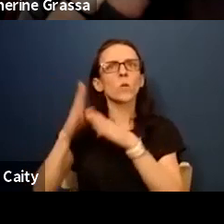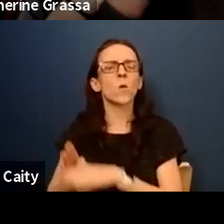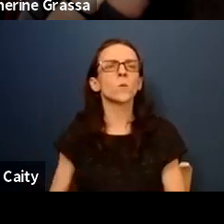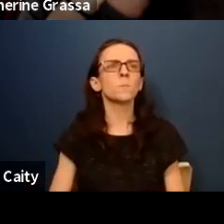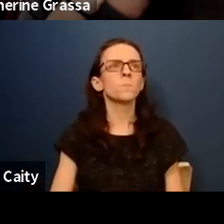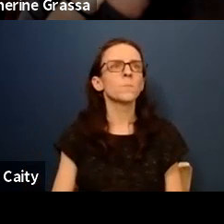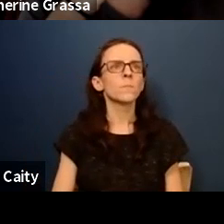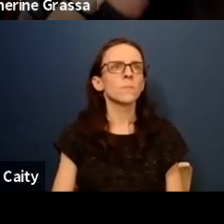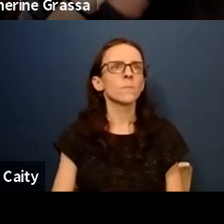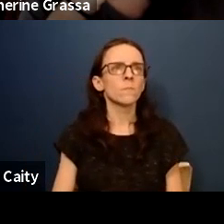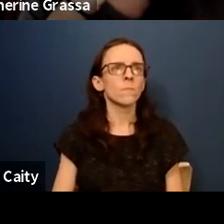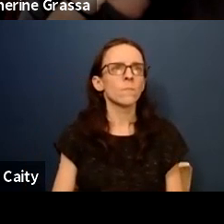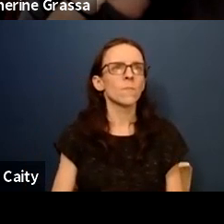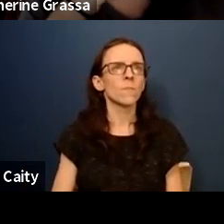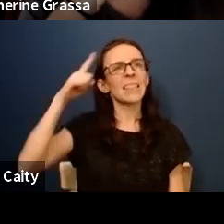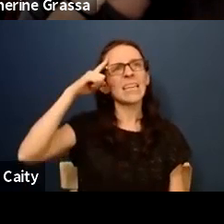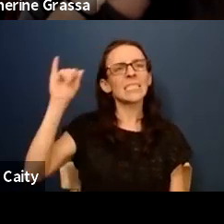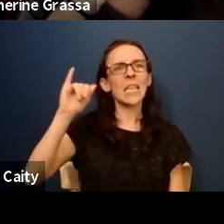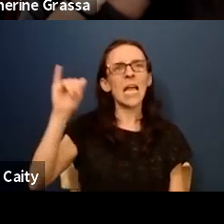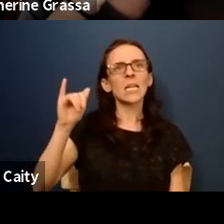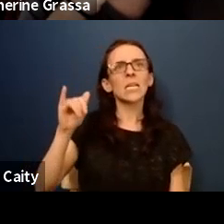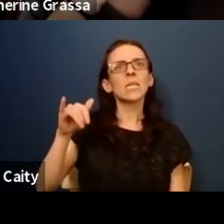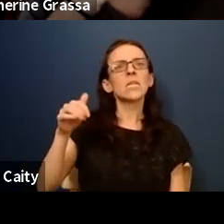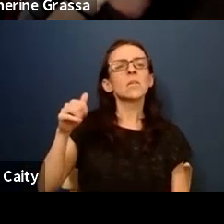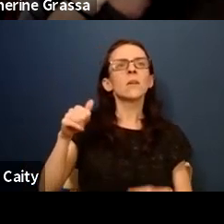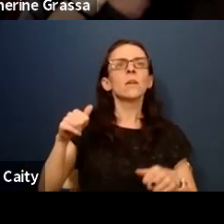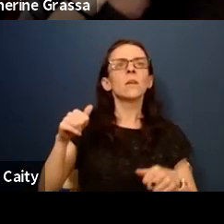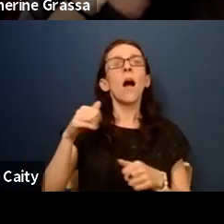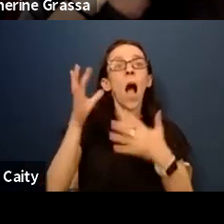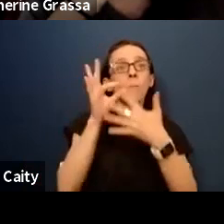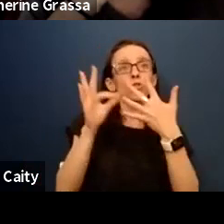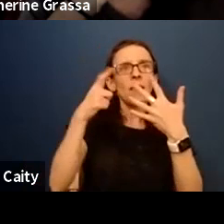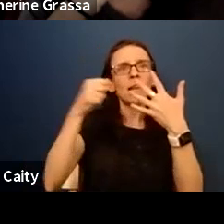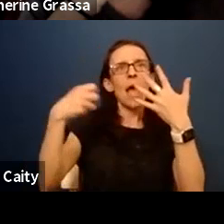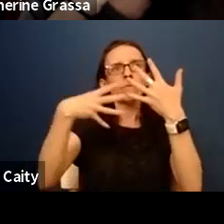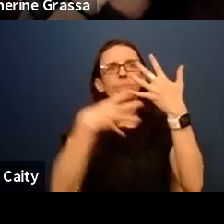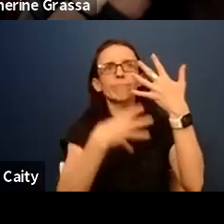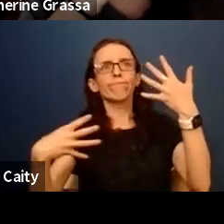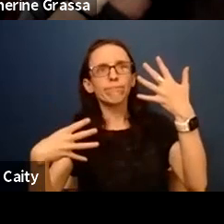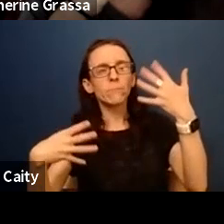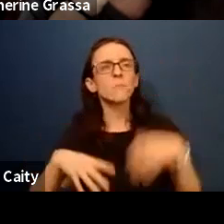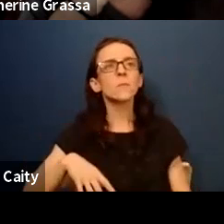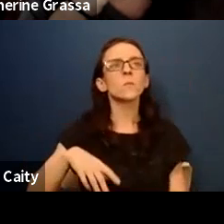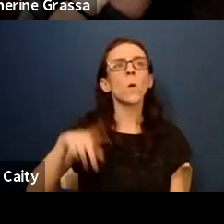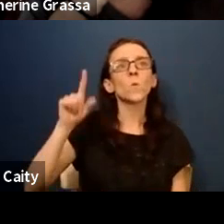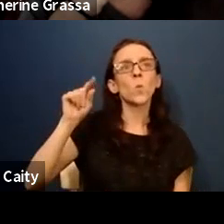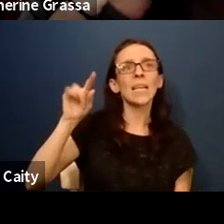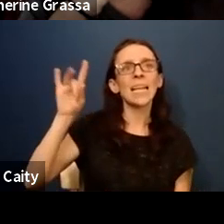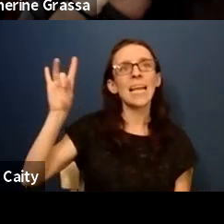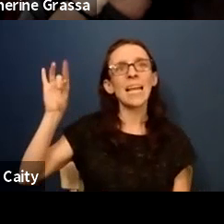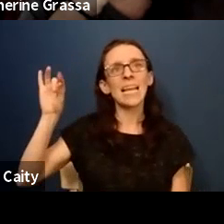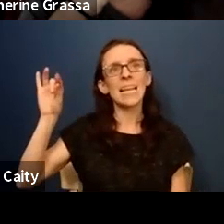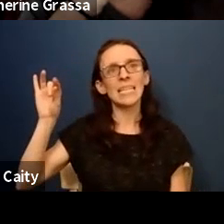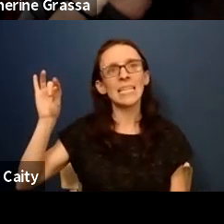think you have, it's almost like sub options under the first. So the 2080 there's always going to